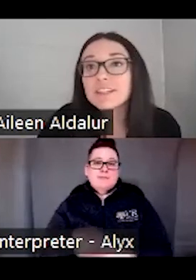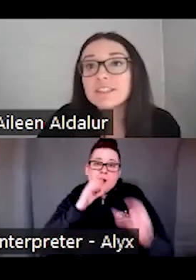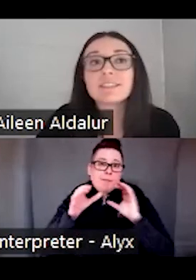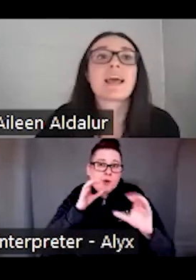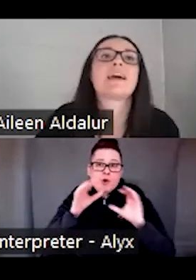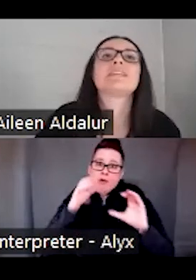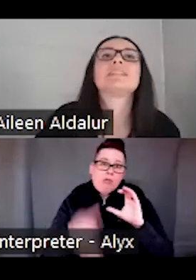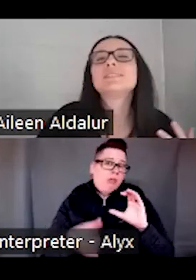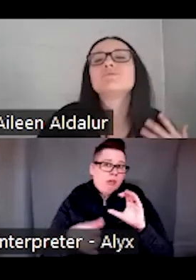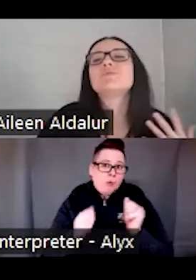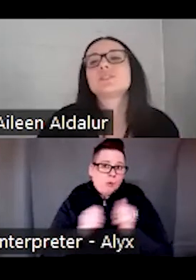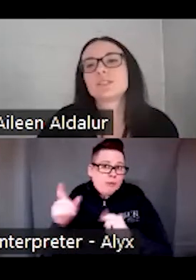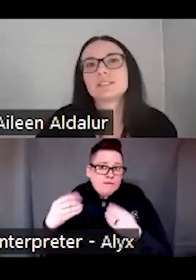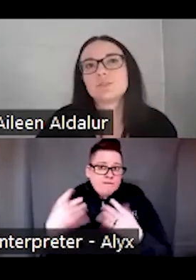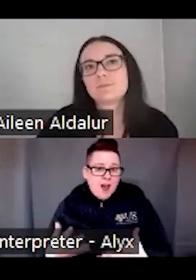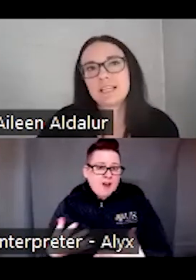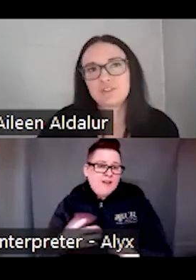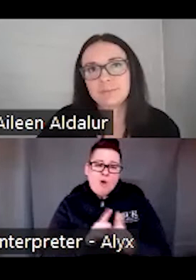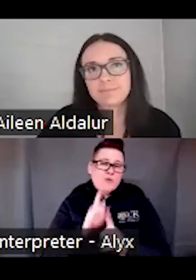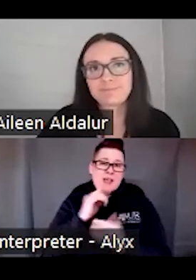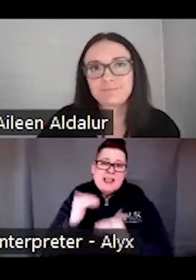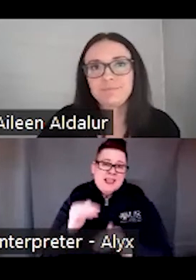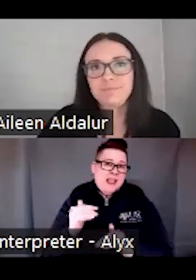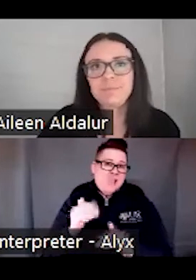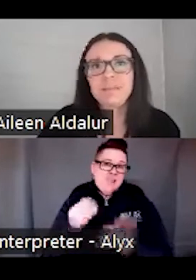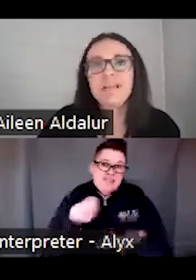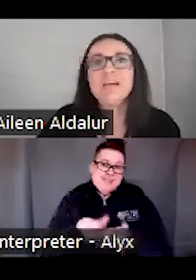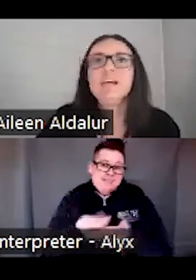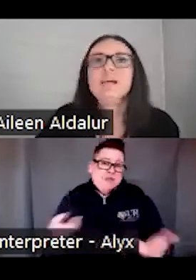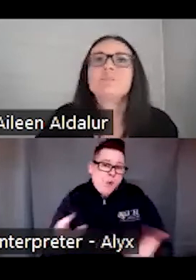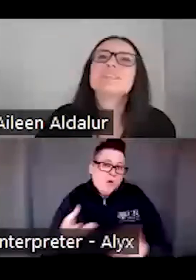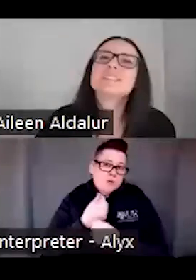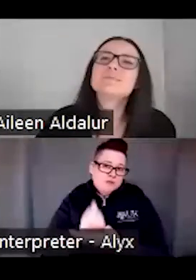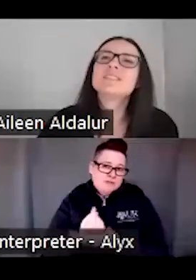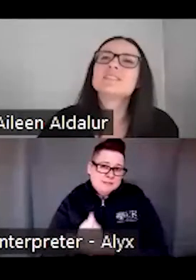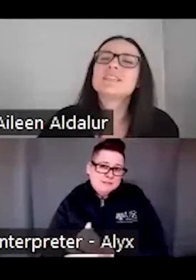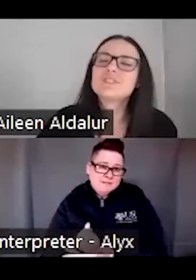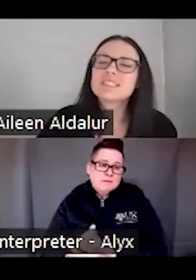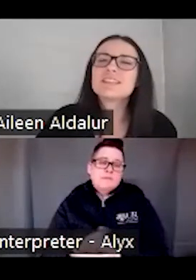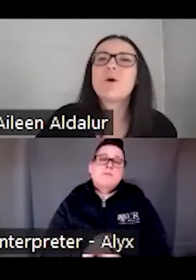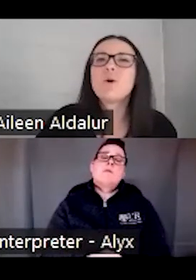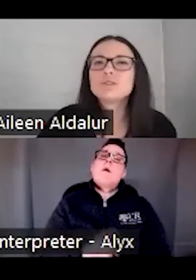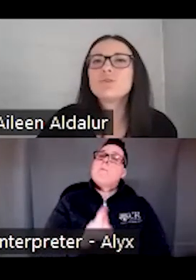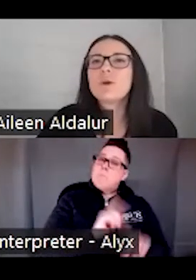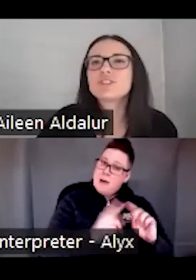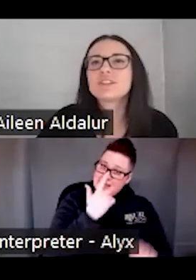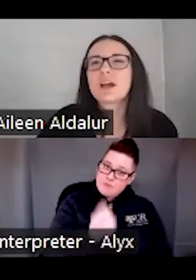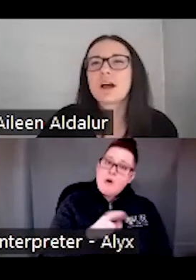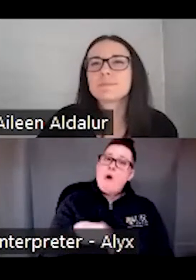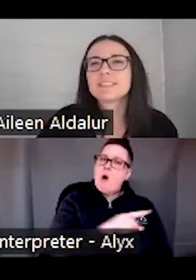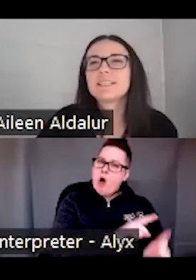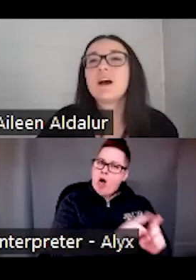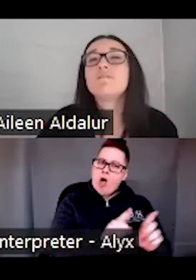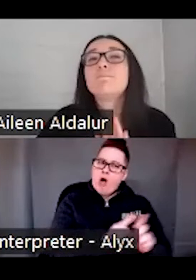with providers, and having limited resources to obtain treatment. The participants, interestingly, also questioned